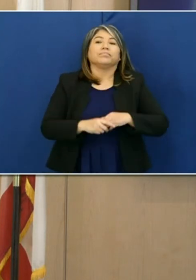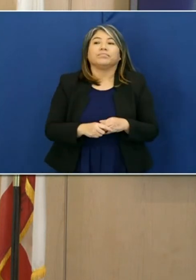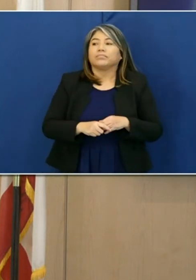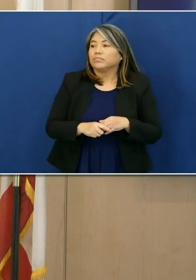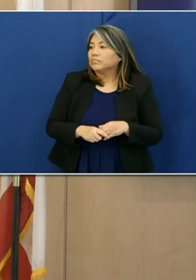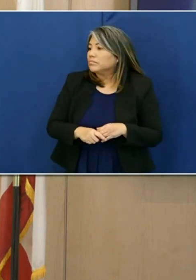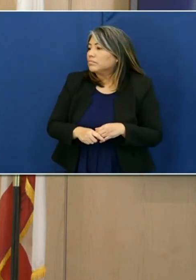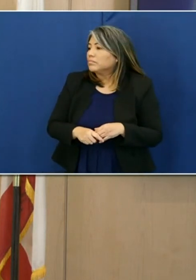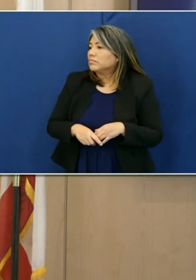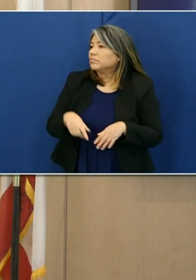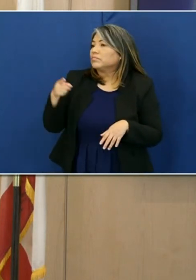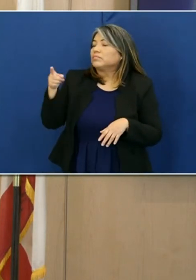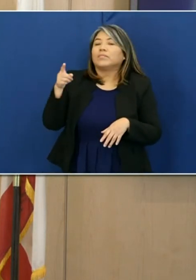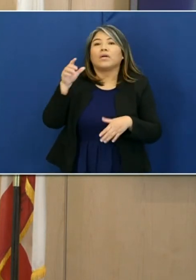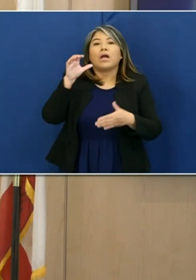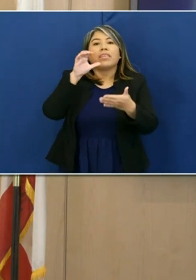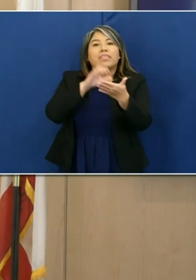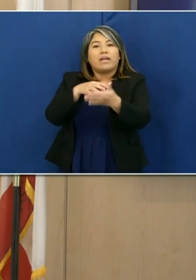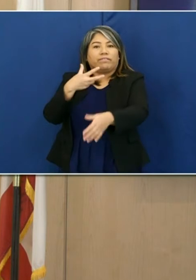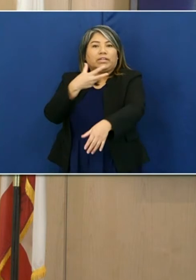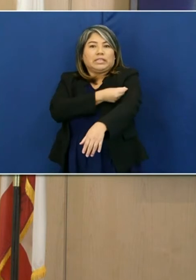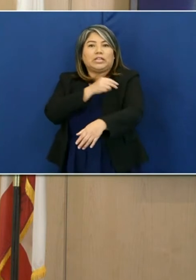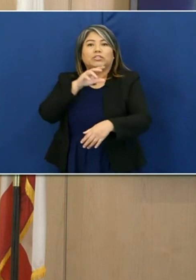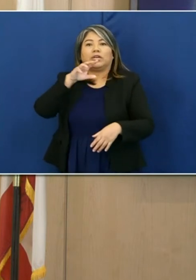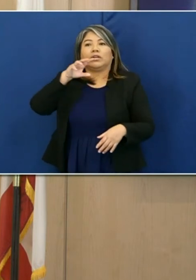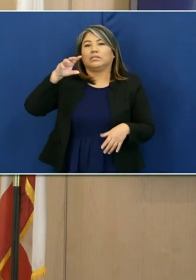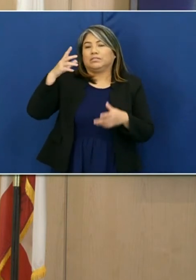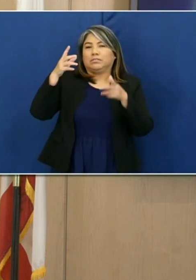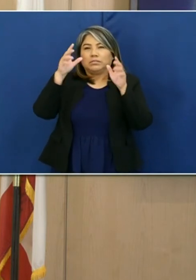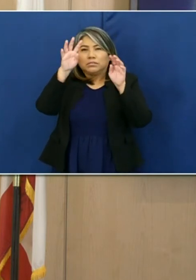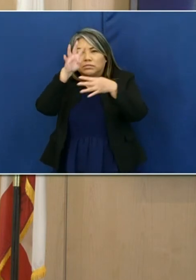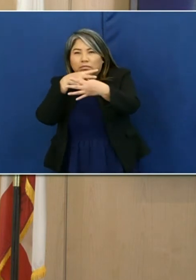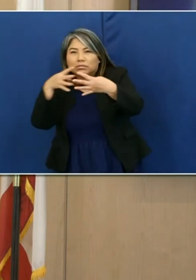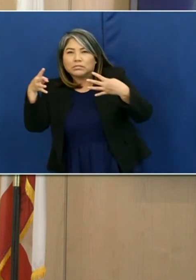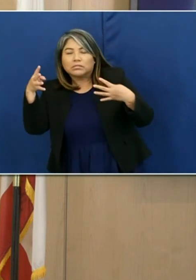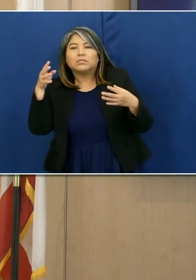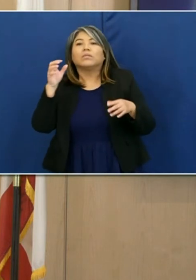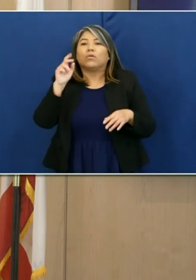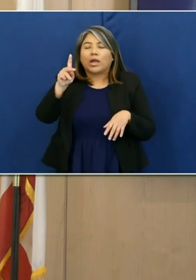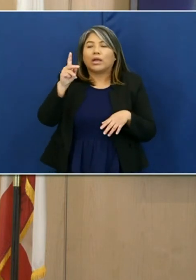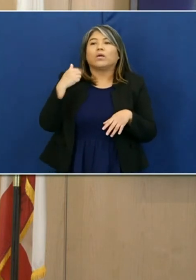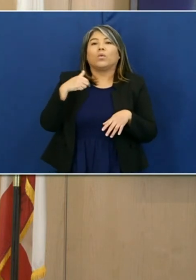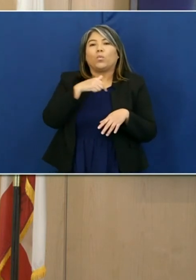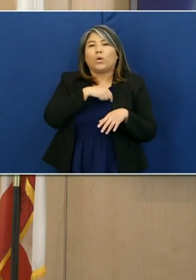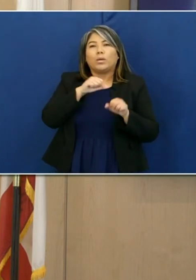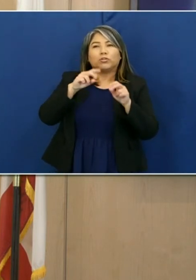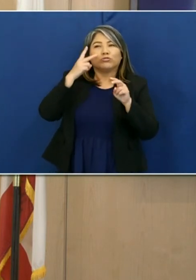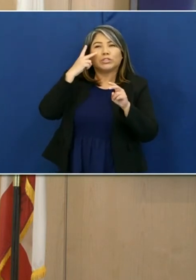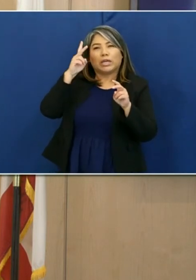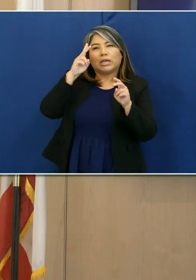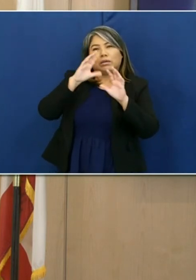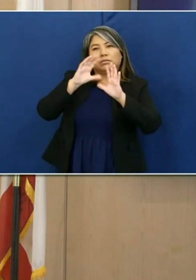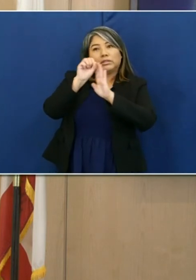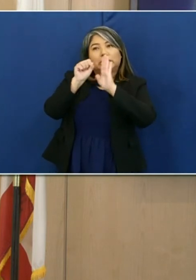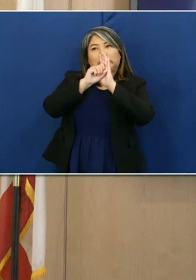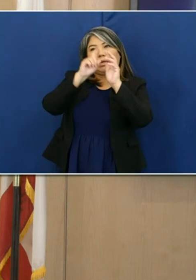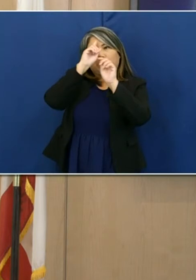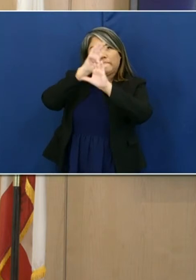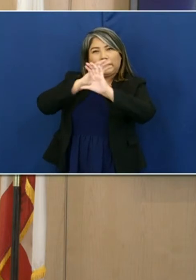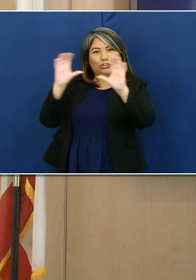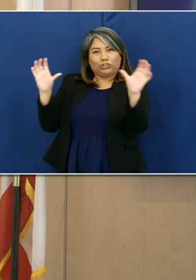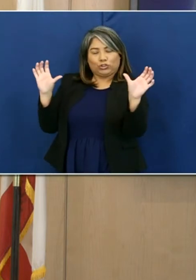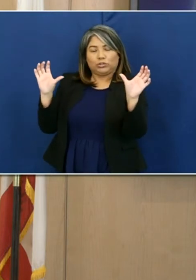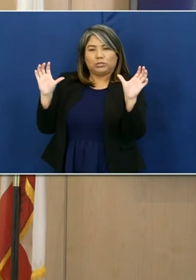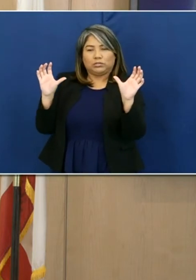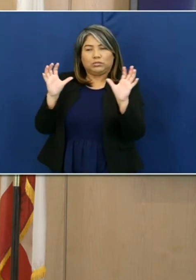When the vaccination dashboard is launched and we are able to see kind of more of what the big picture looks like as far as our hospitals,